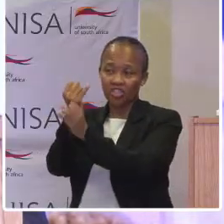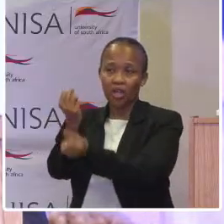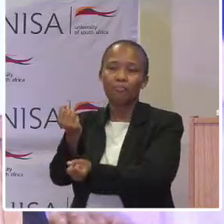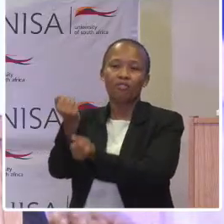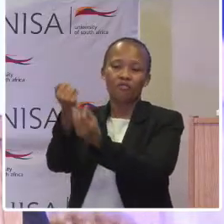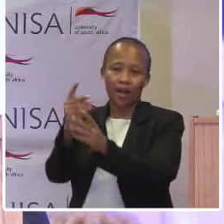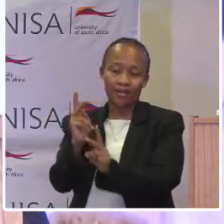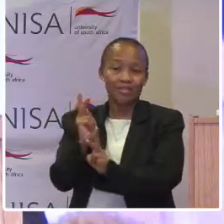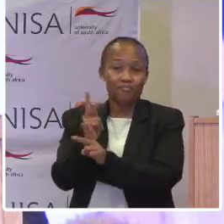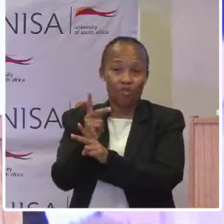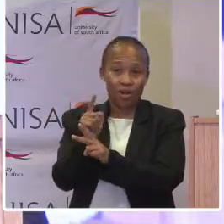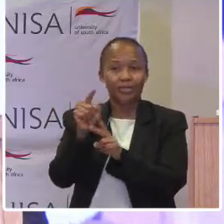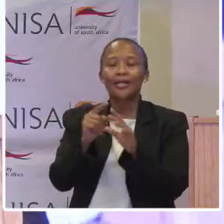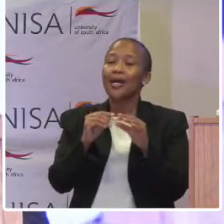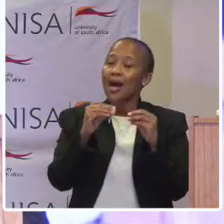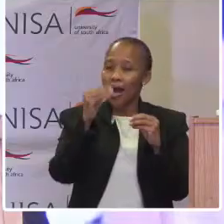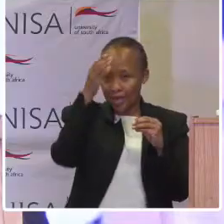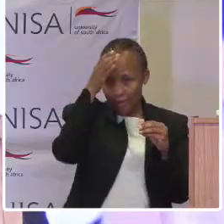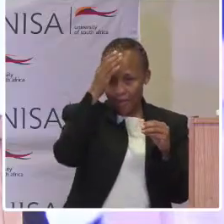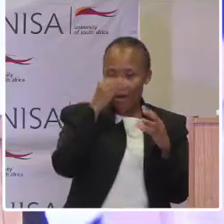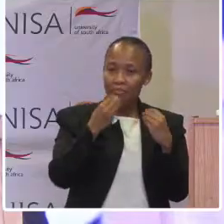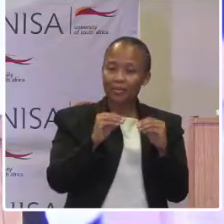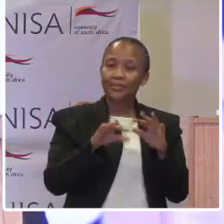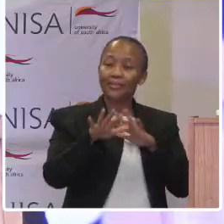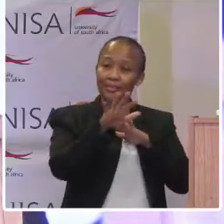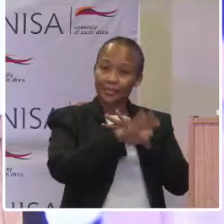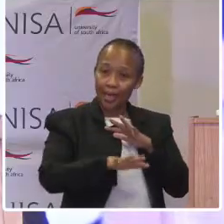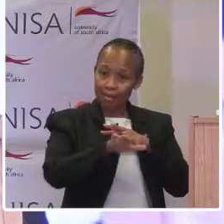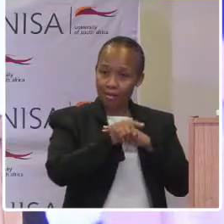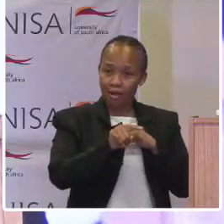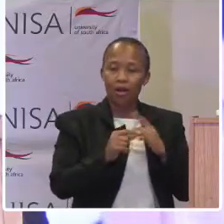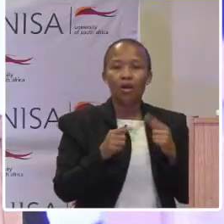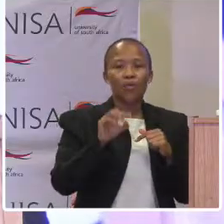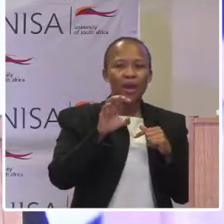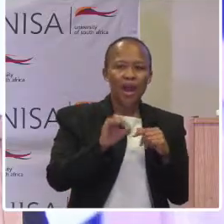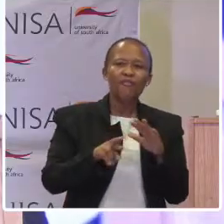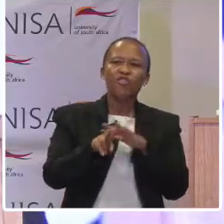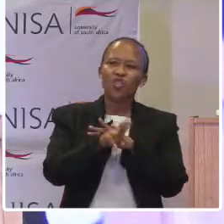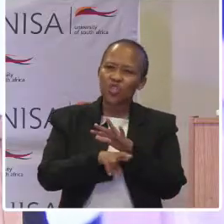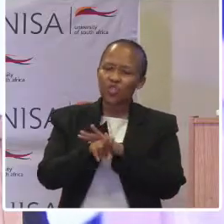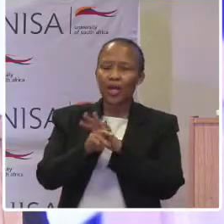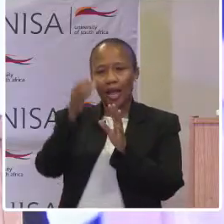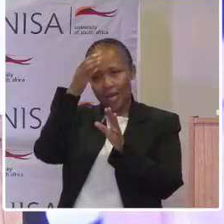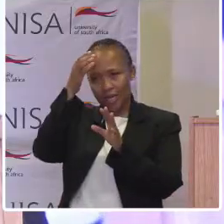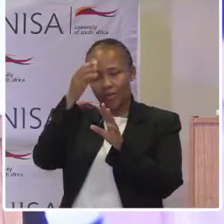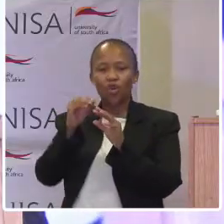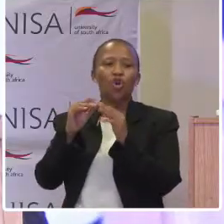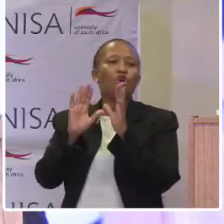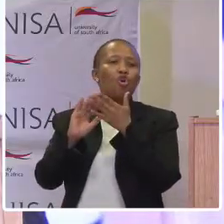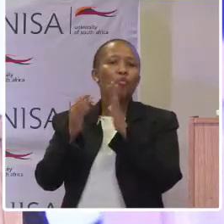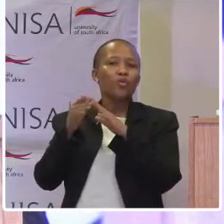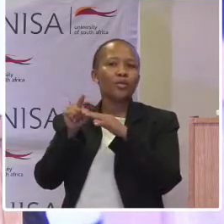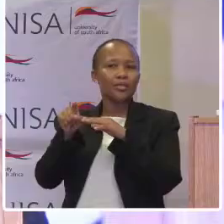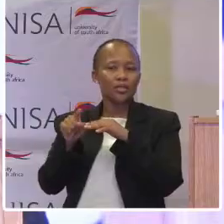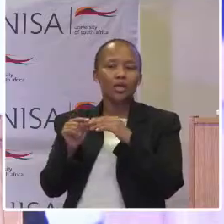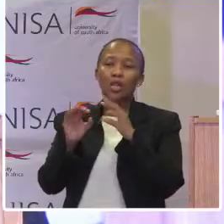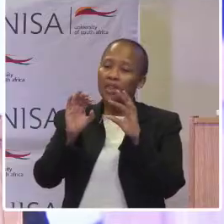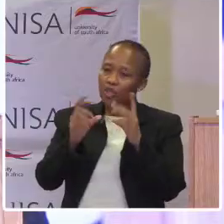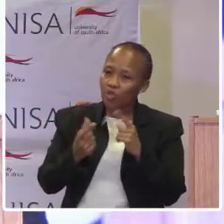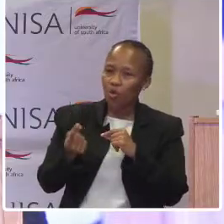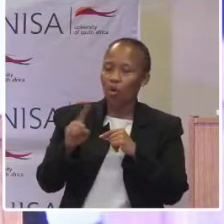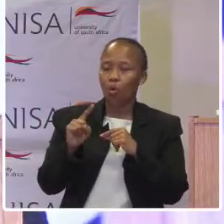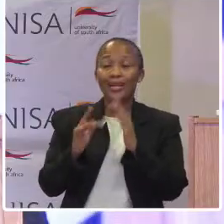business sector, as well as the global and regional academic community to enhance service delivery and generate